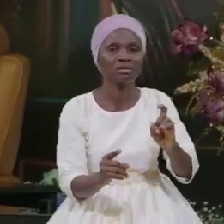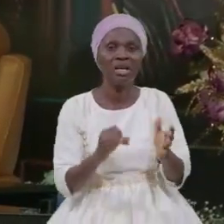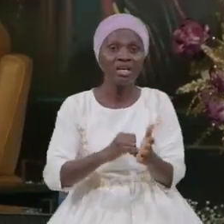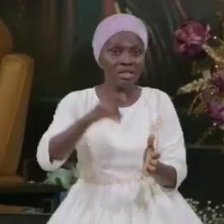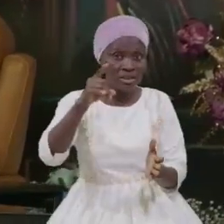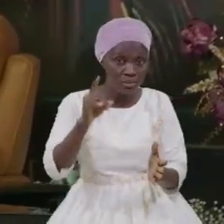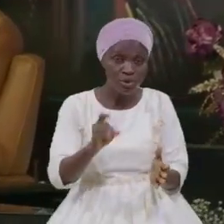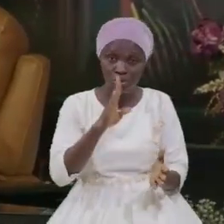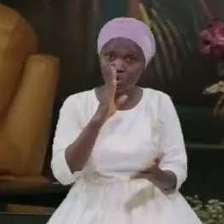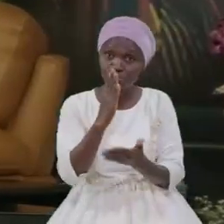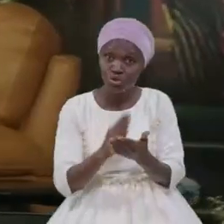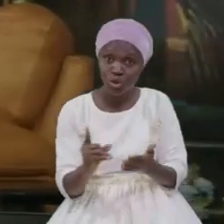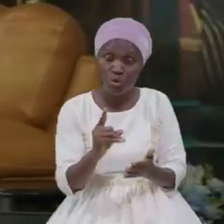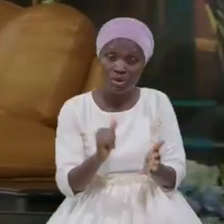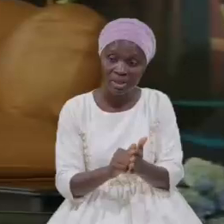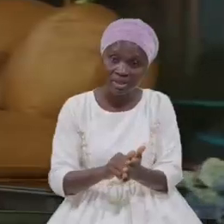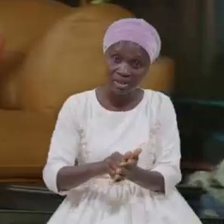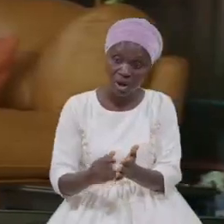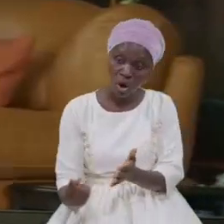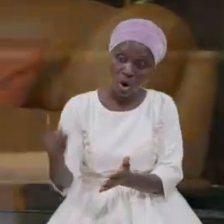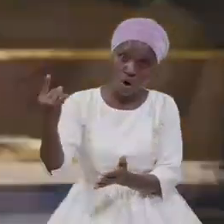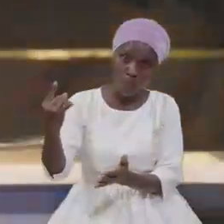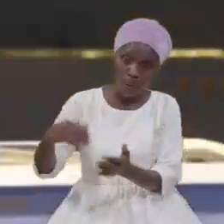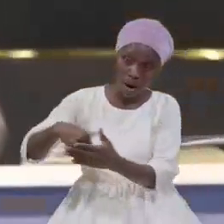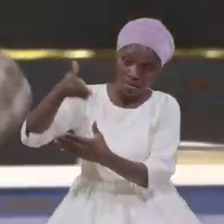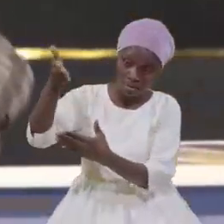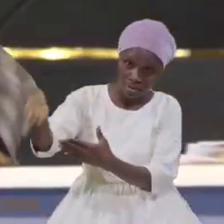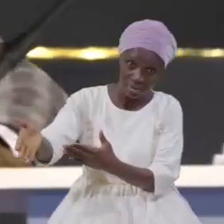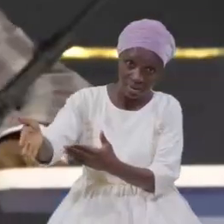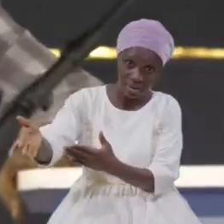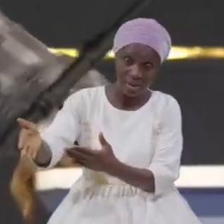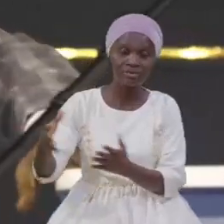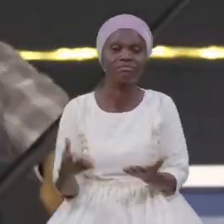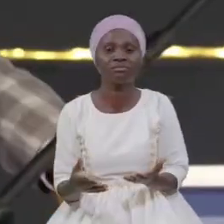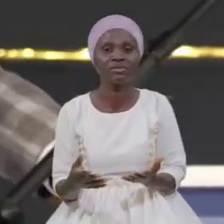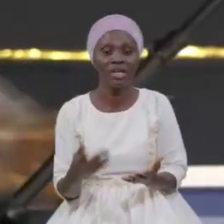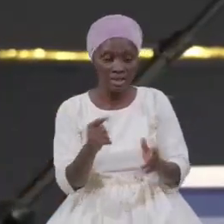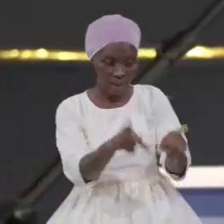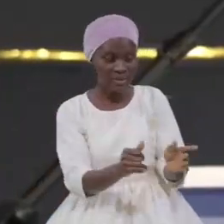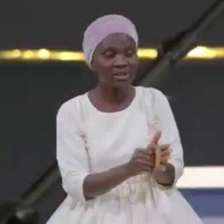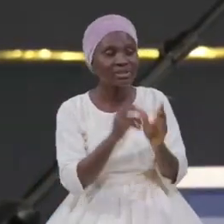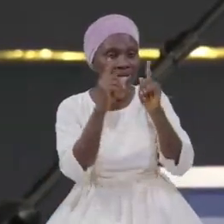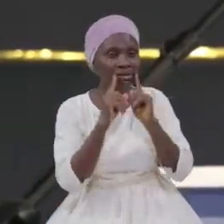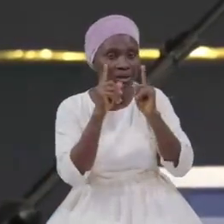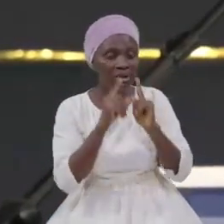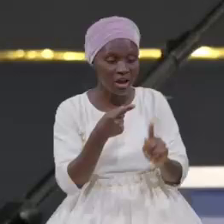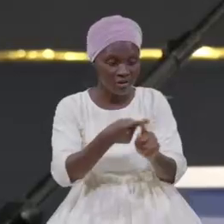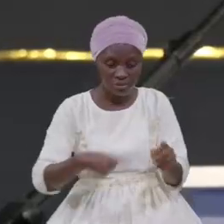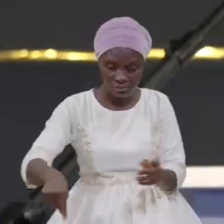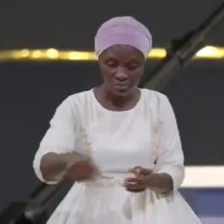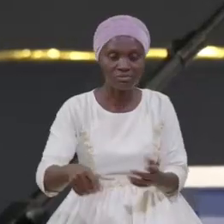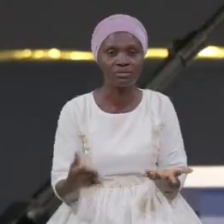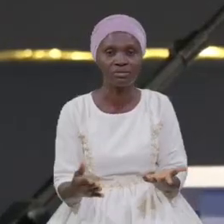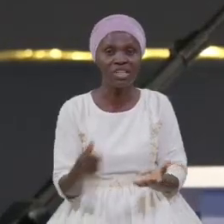to save the one that is drowning in the well. Save him from that well. You cannot, if you fall into